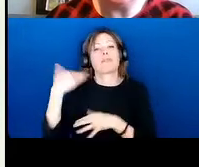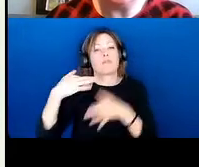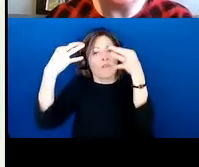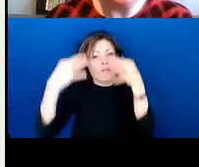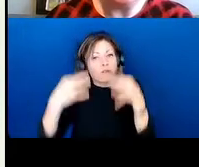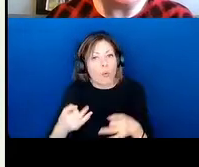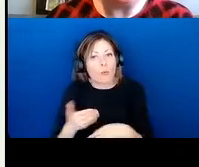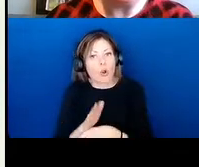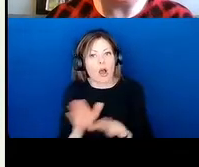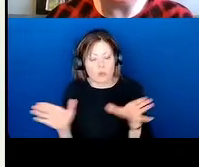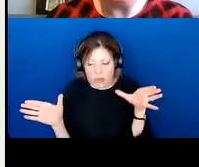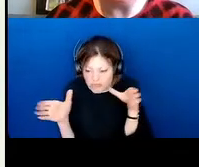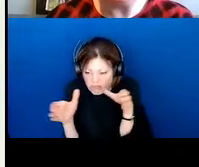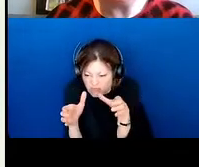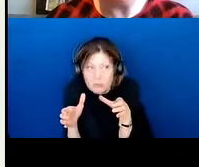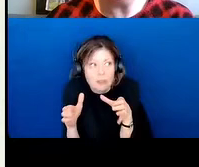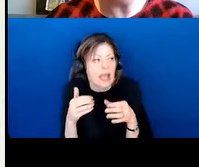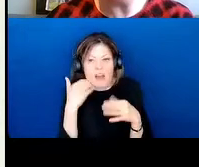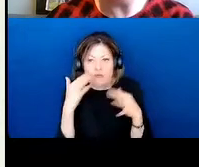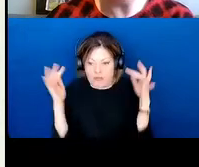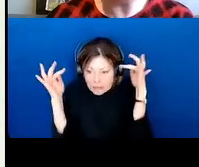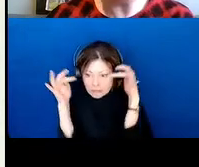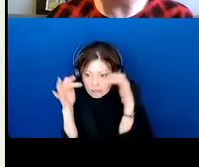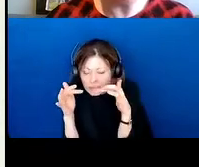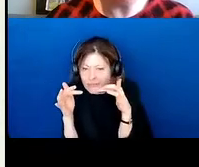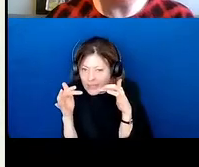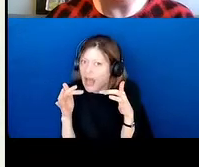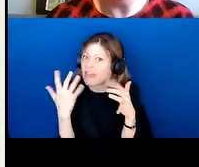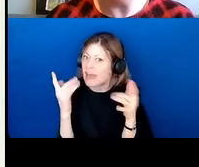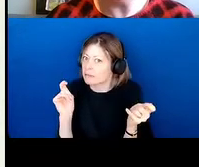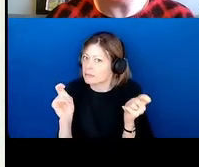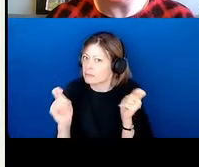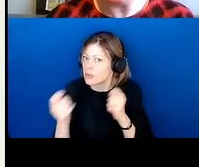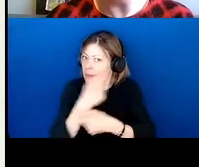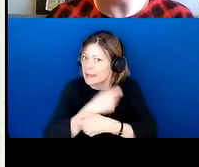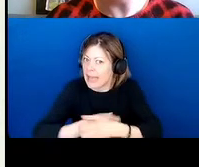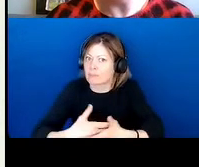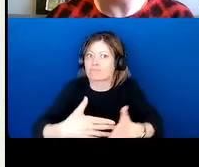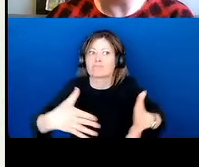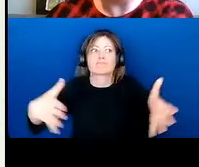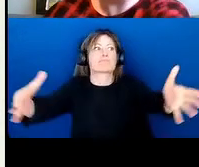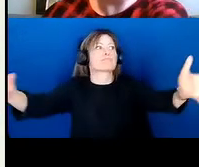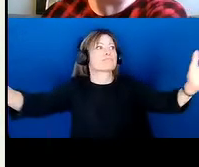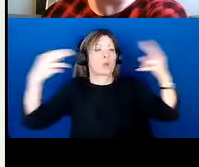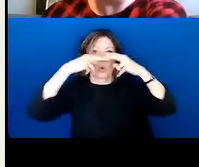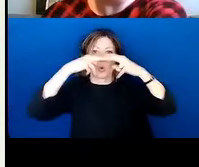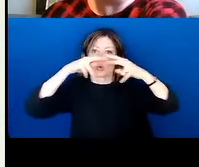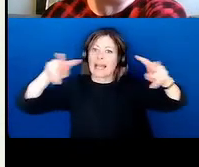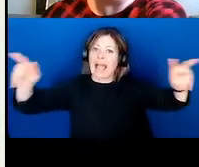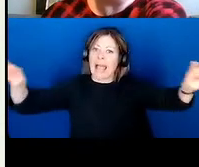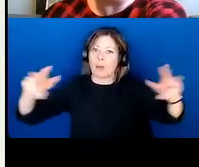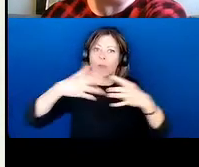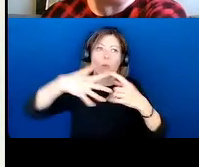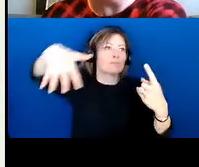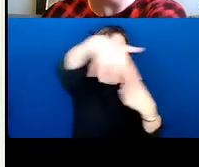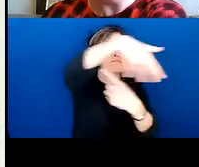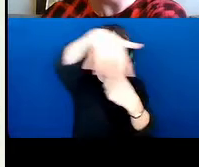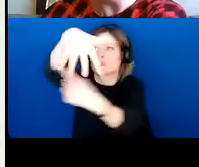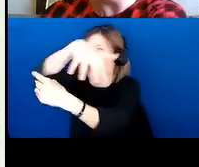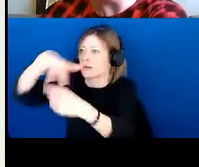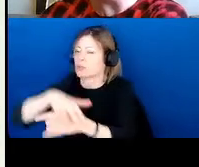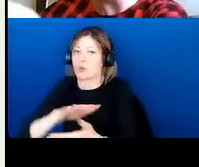inward-looking, but now there was increased interest and enjoyment in looking out and in enjoying the view.